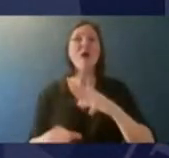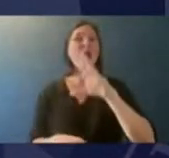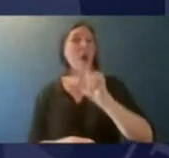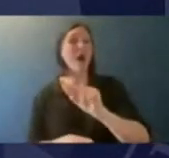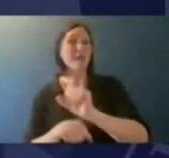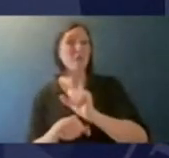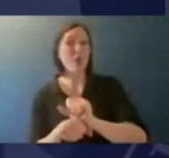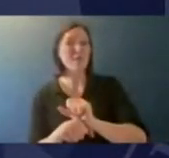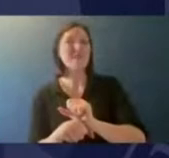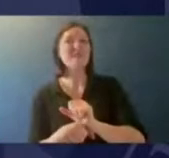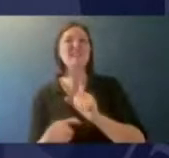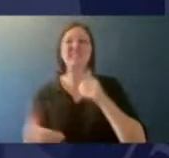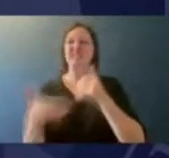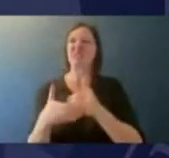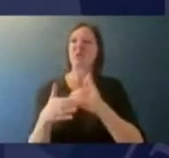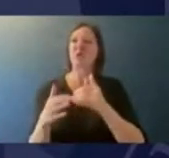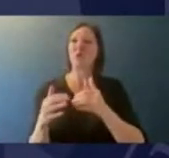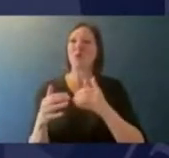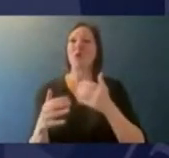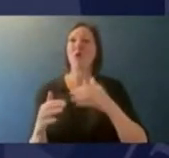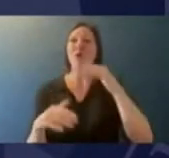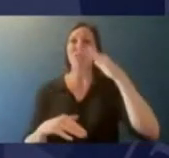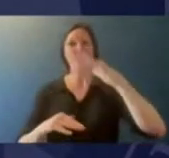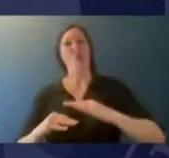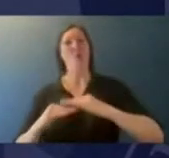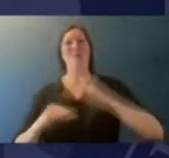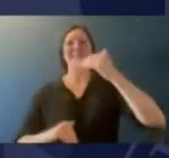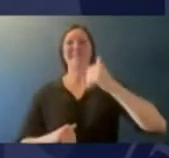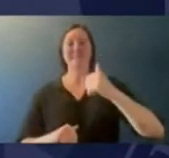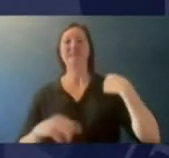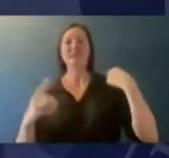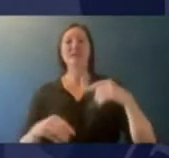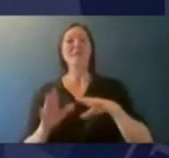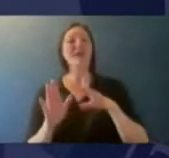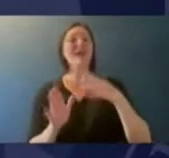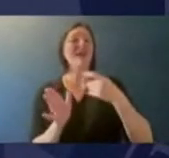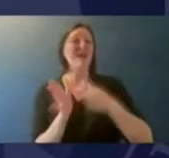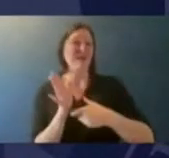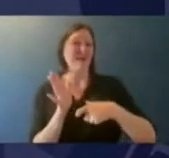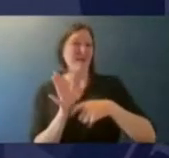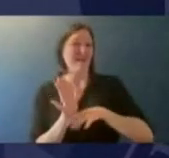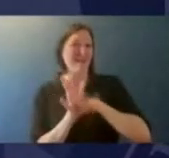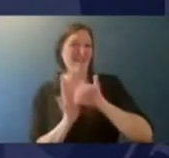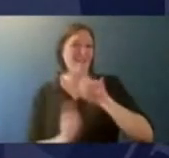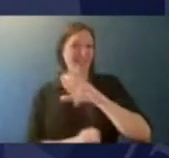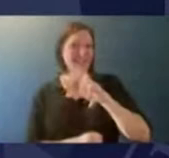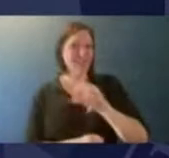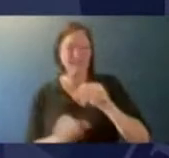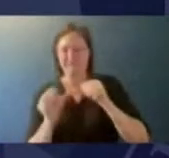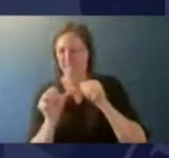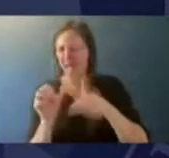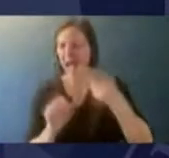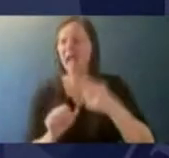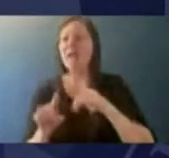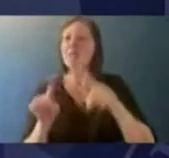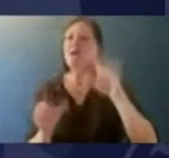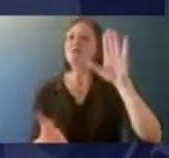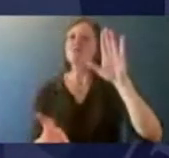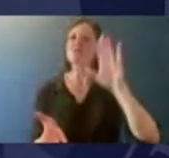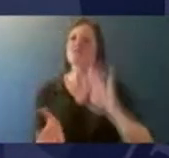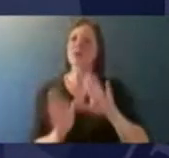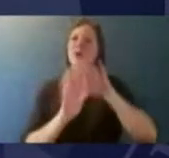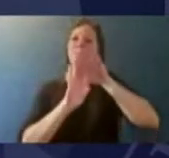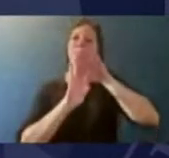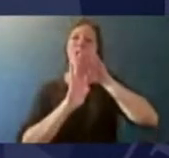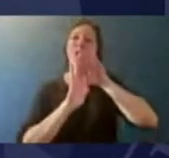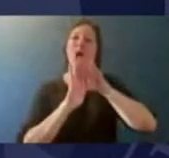lows. Inflation remains too high, although we've seen welcome signs over the past half year that